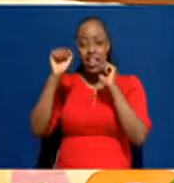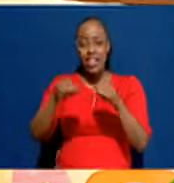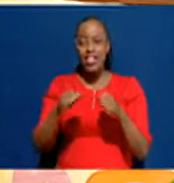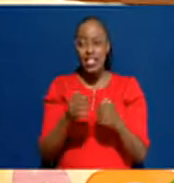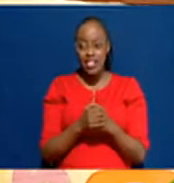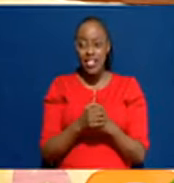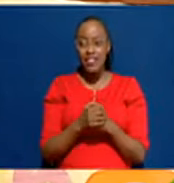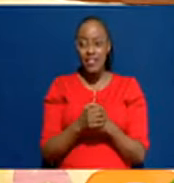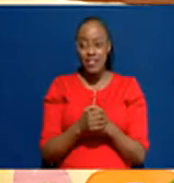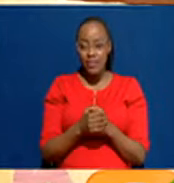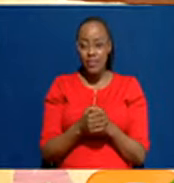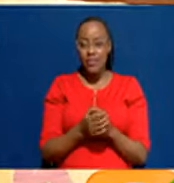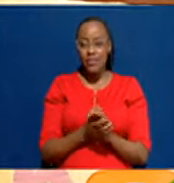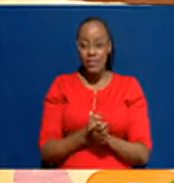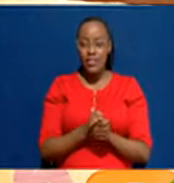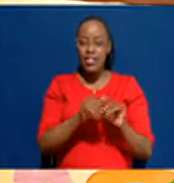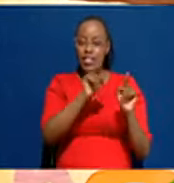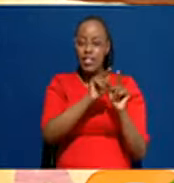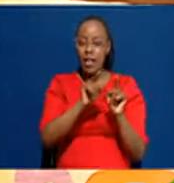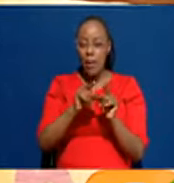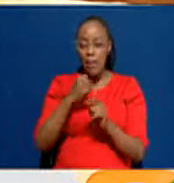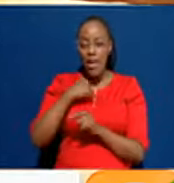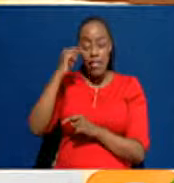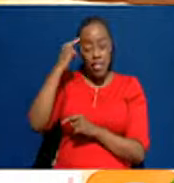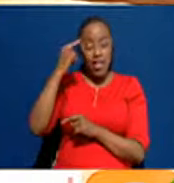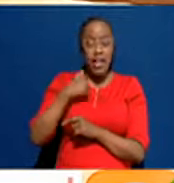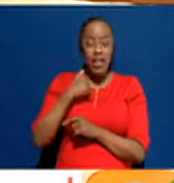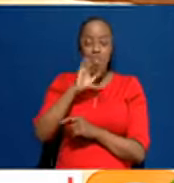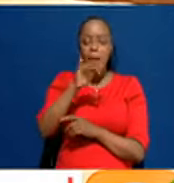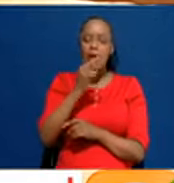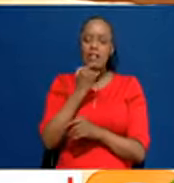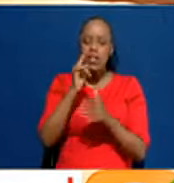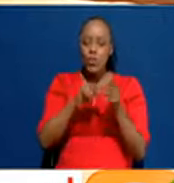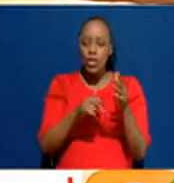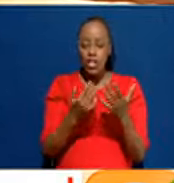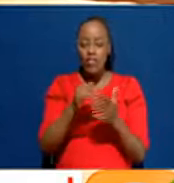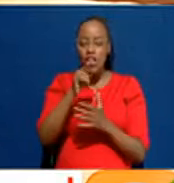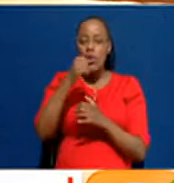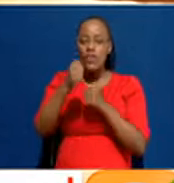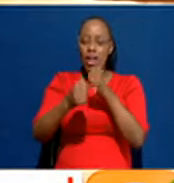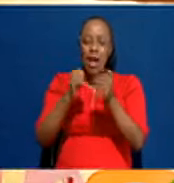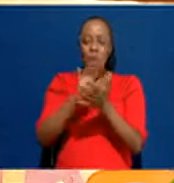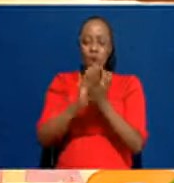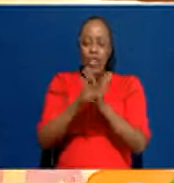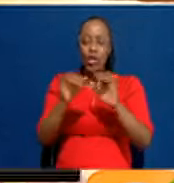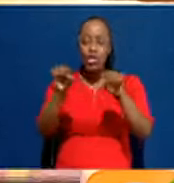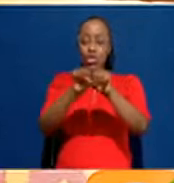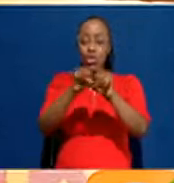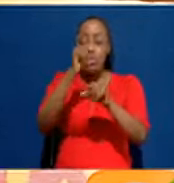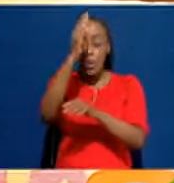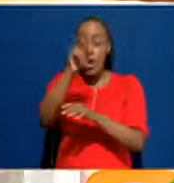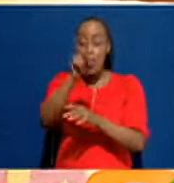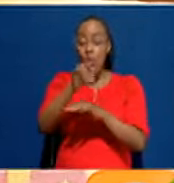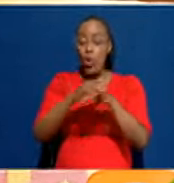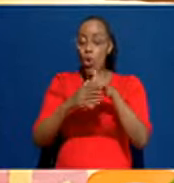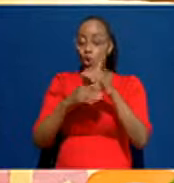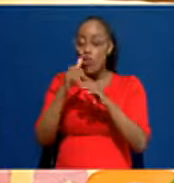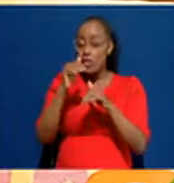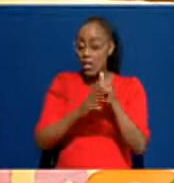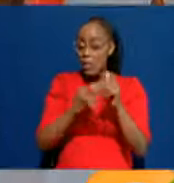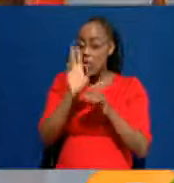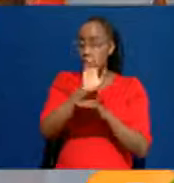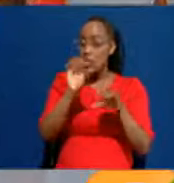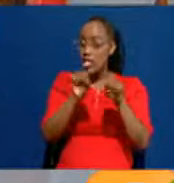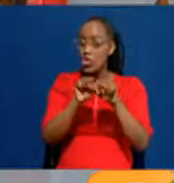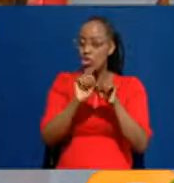glad. Yes. Journey mekwa very long. But tell me something, Faith. You ran barefooted because you were not comfortable wearing shoes.